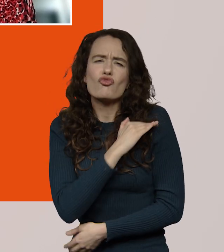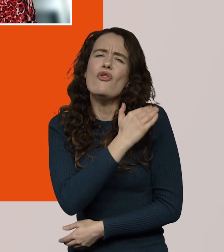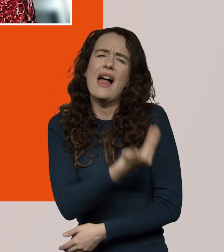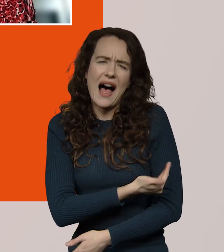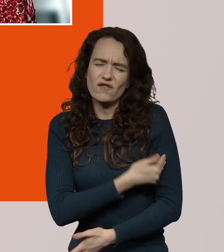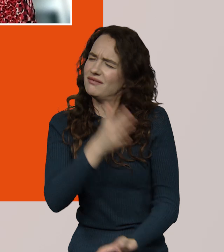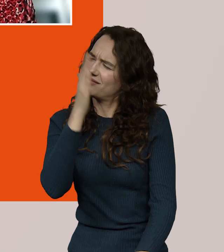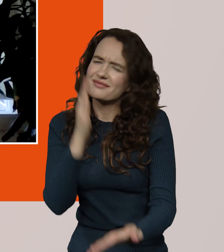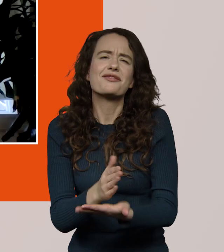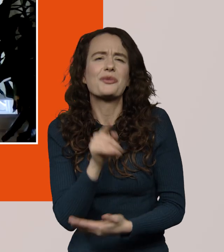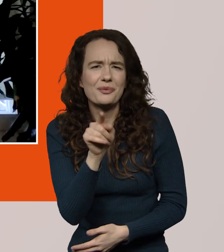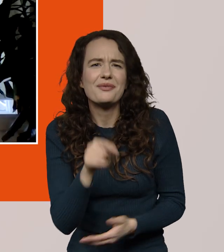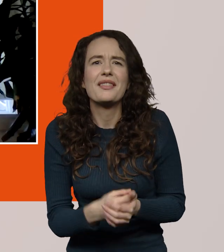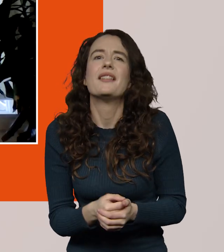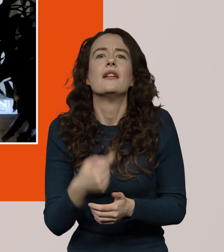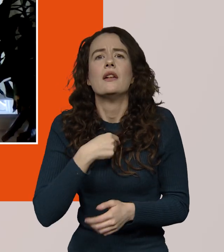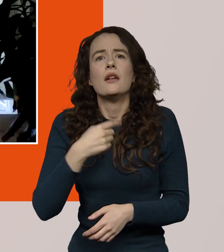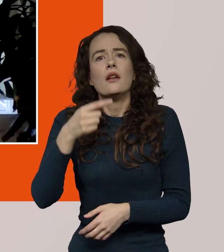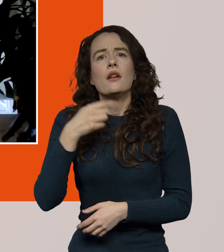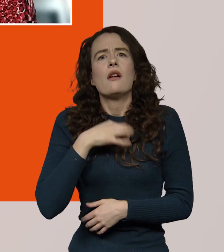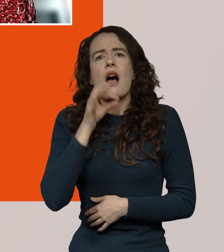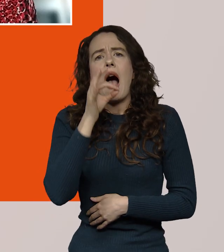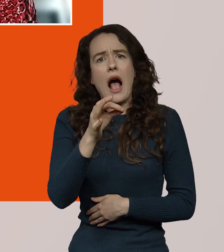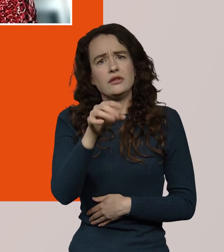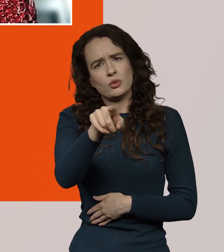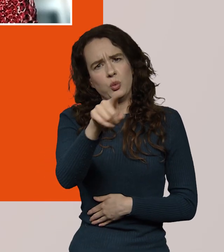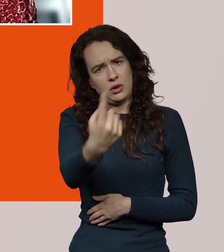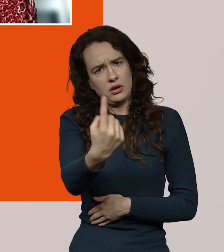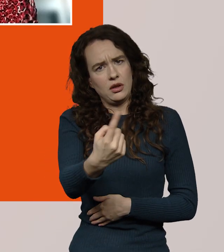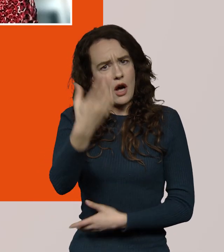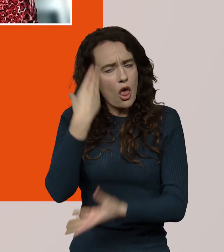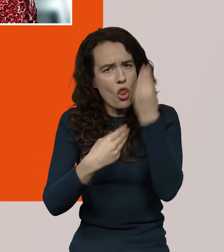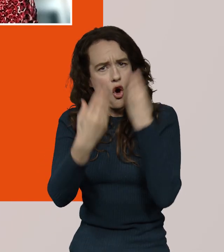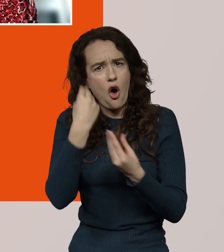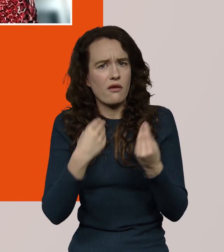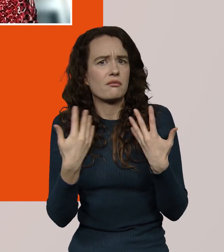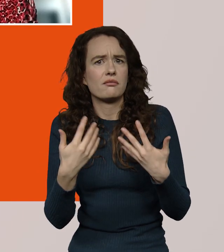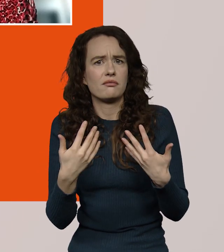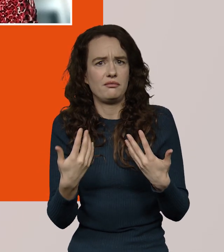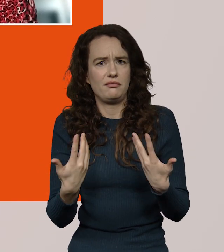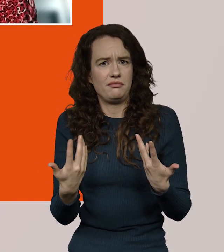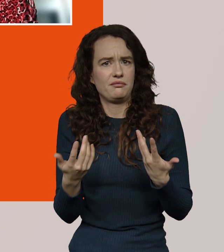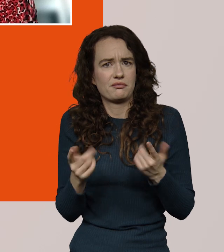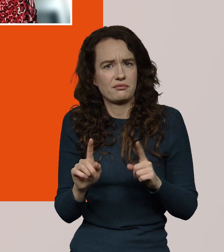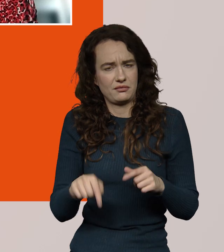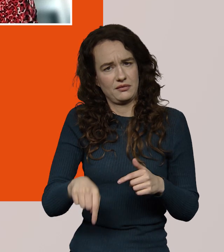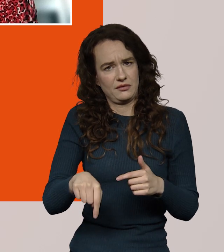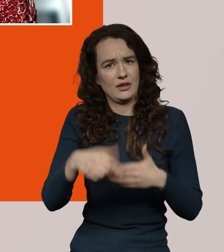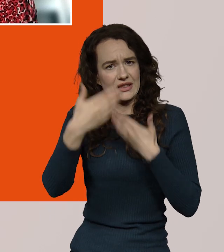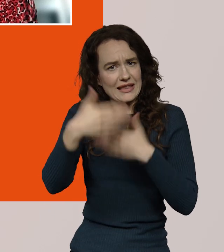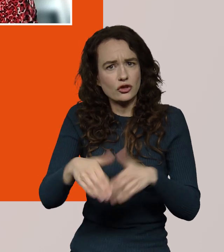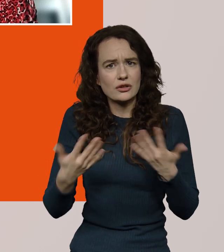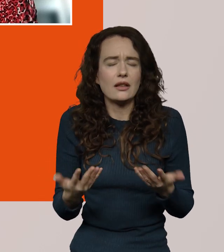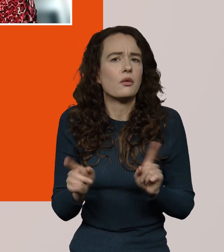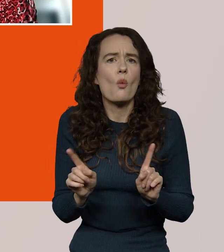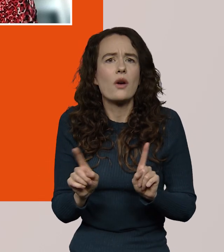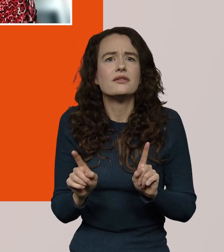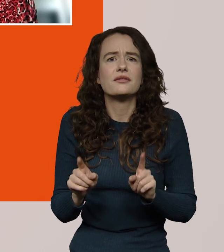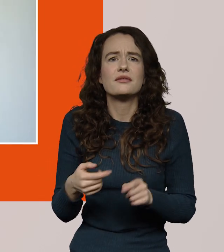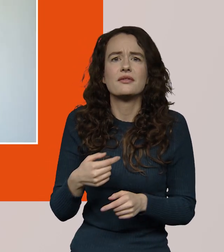old, which is really exciting. And last year's winner, Samira, achieved her goal of interviewing footballer Jesse Lingard. How cool is